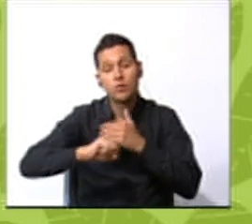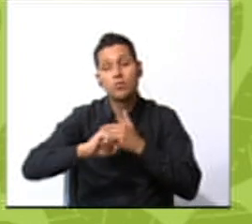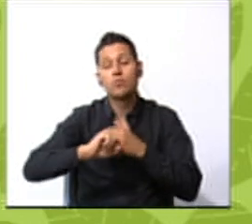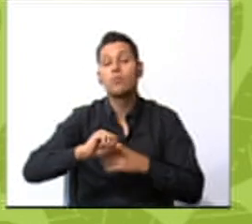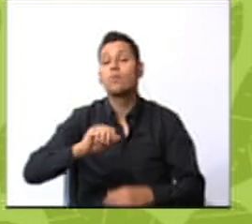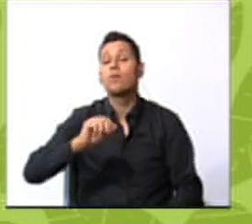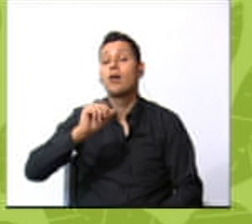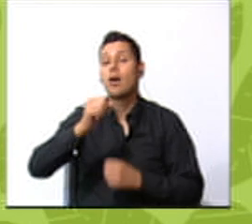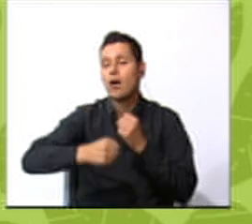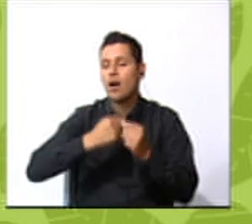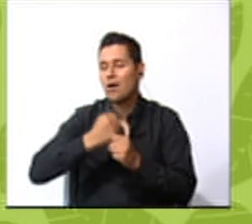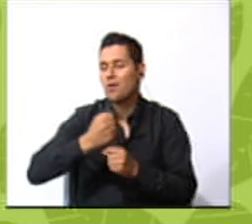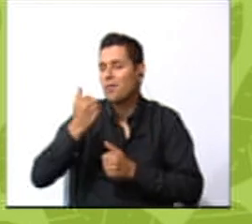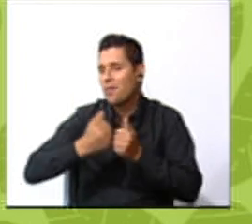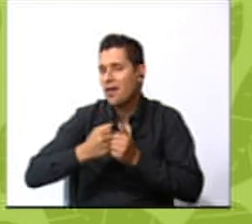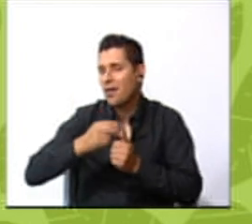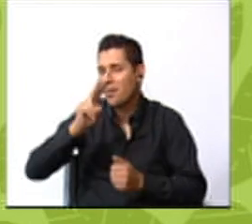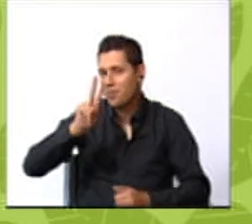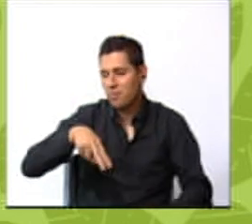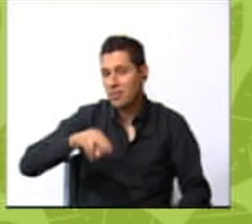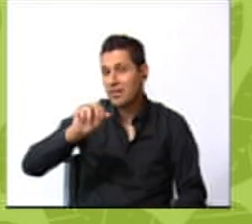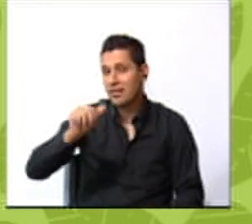2010. Okay, teacher.